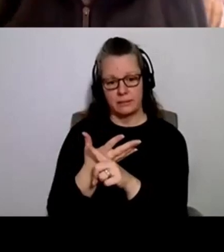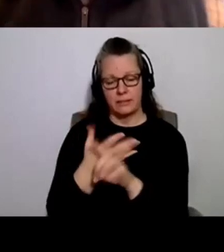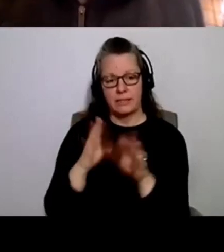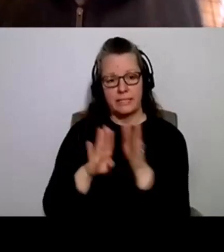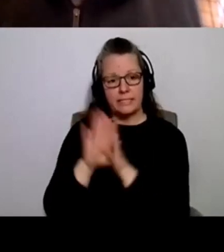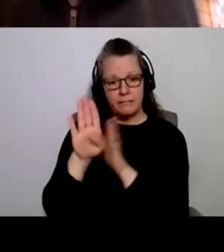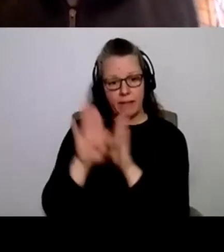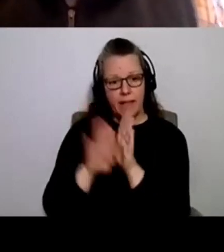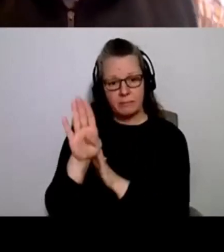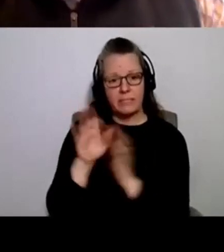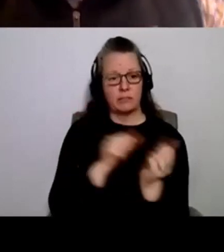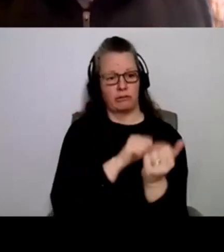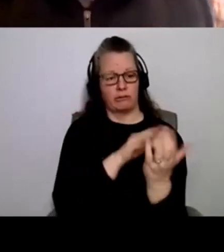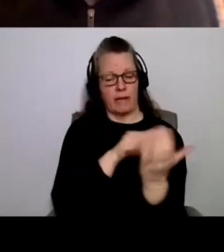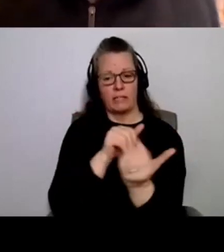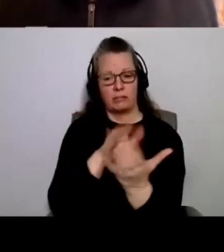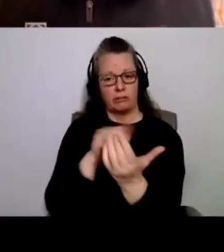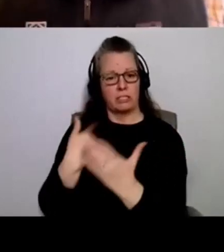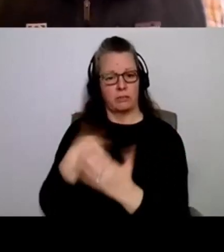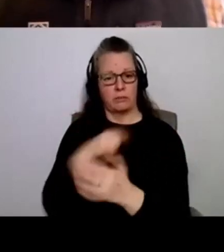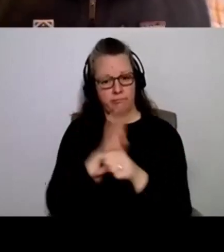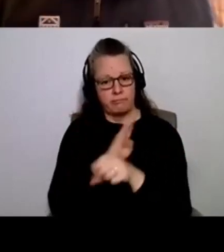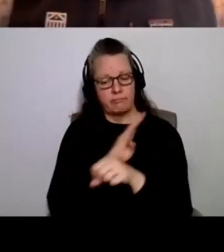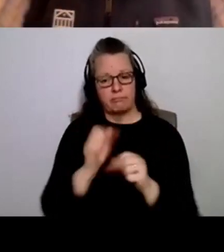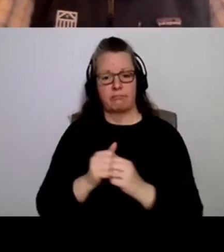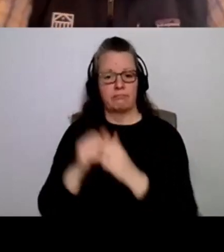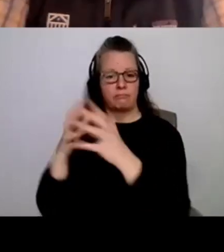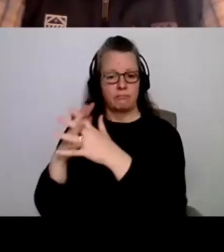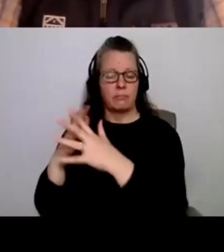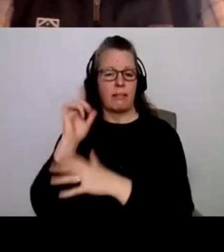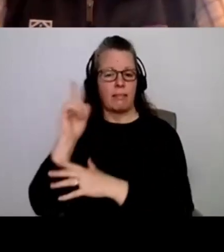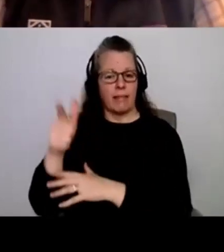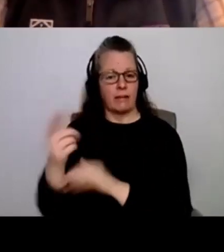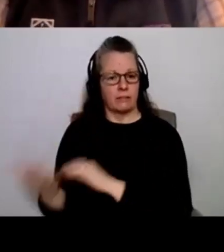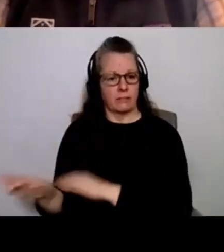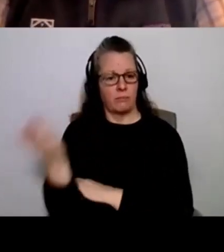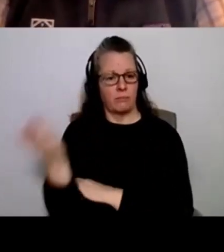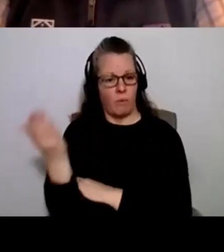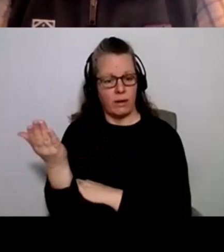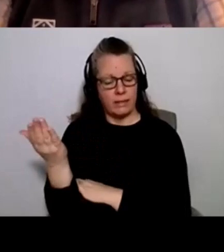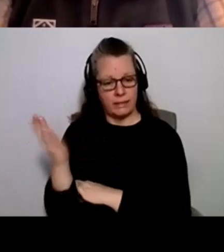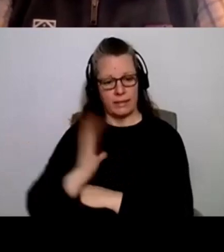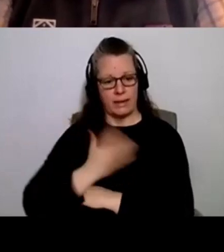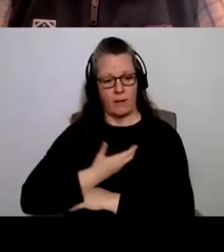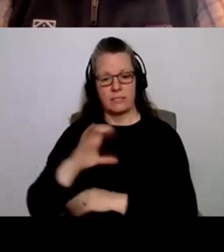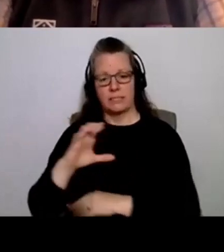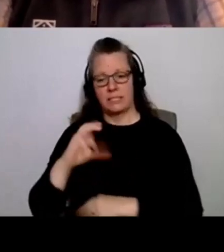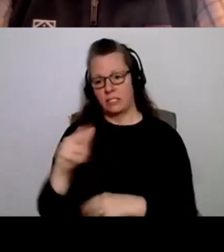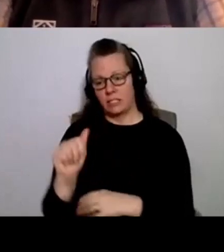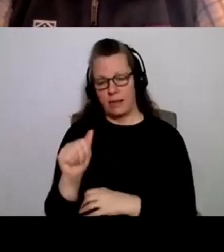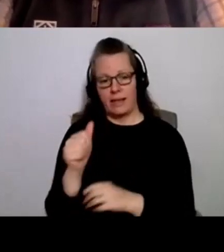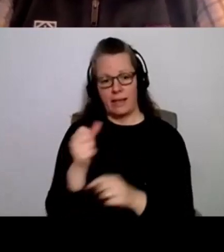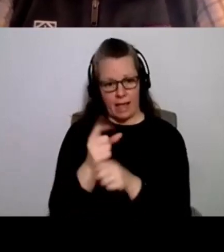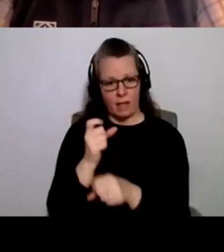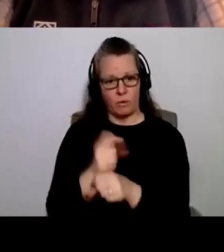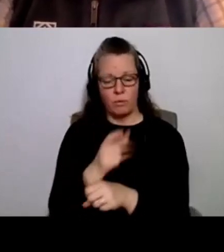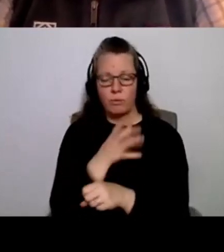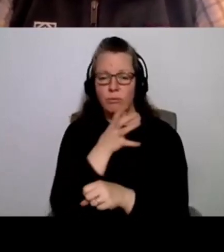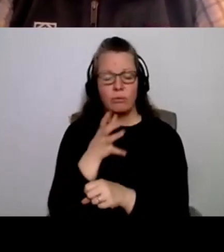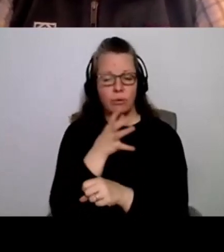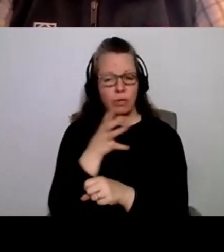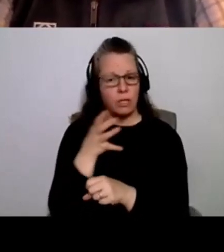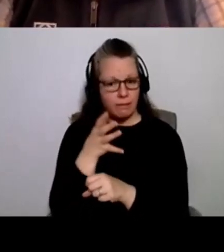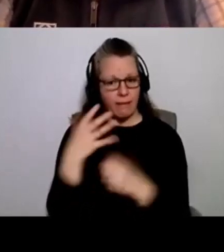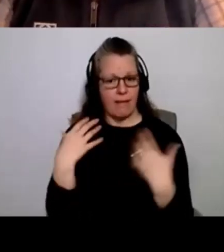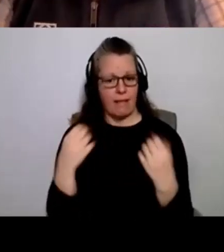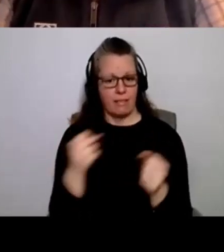developing a strategy that we're actually launching later this morning at our CHA annual Rural Health and Hospitals Conference. And it's really